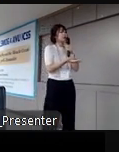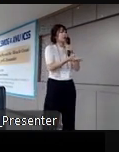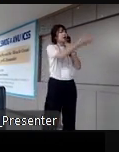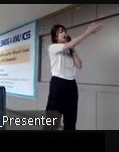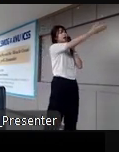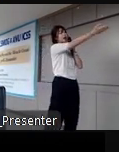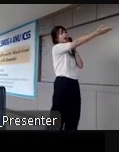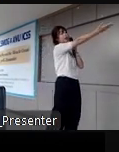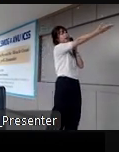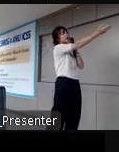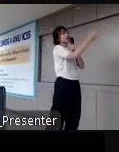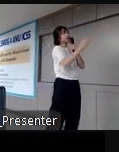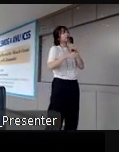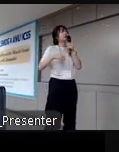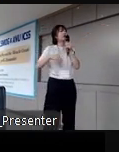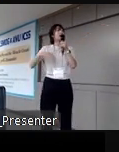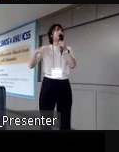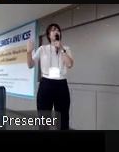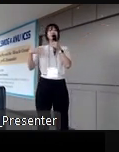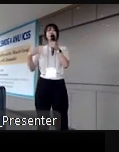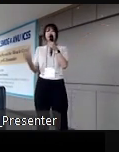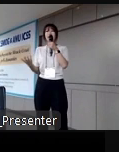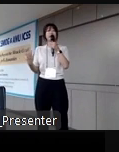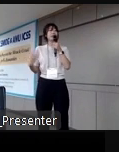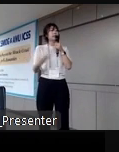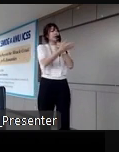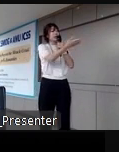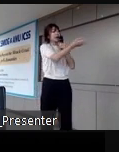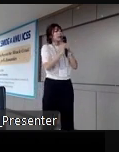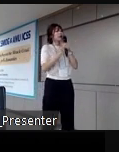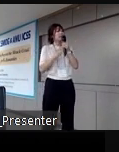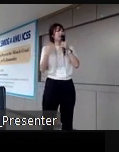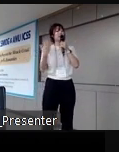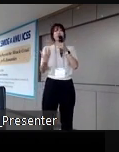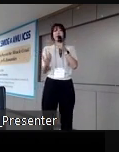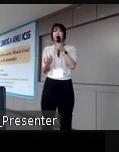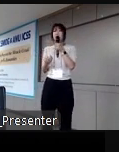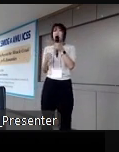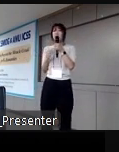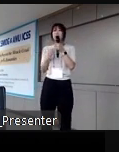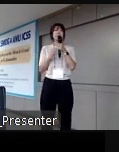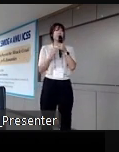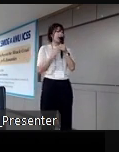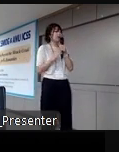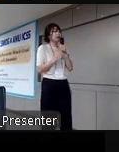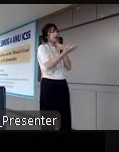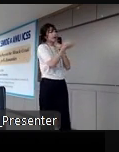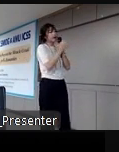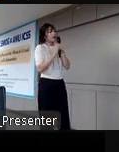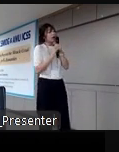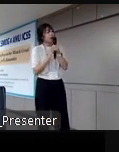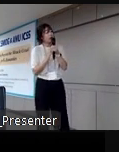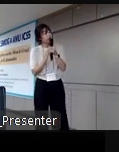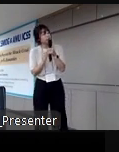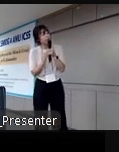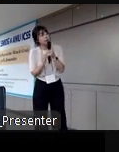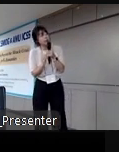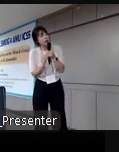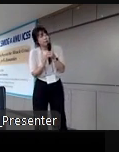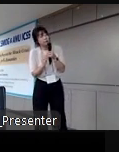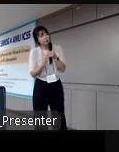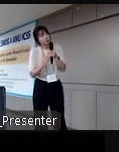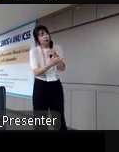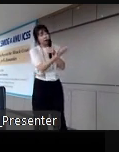demonstratives allow incorporation of the two modalities that other parts of the language don't seem to have? And I am